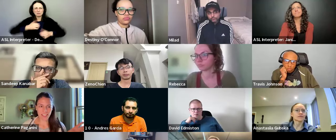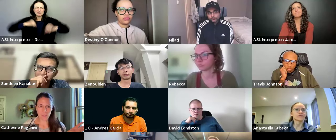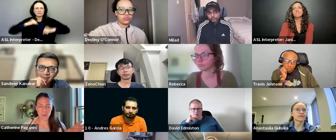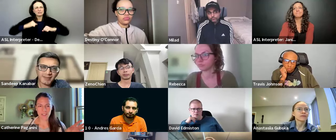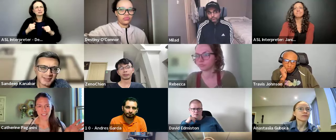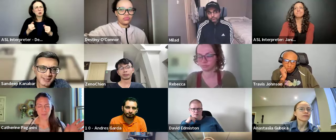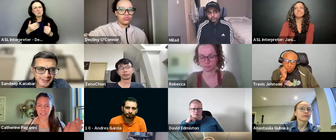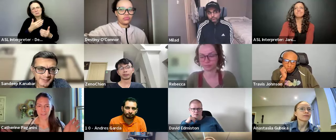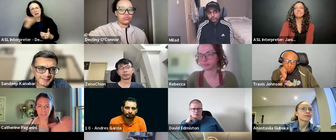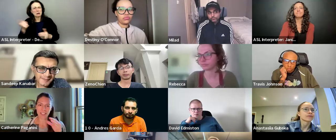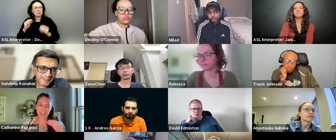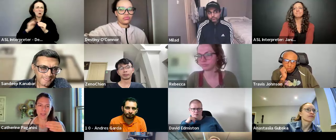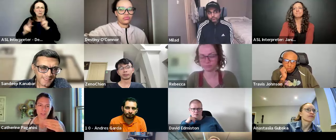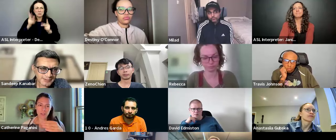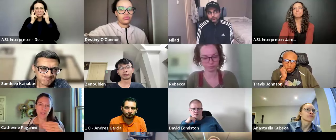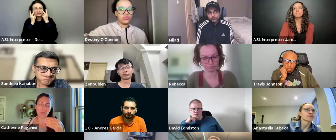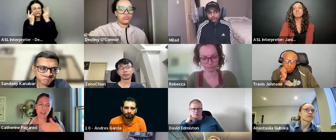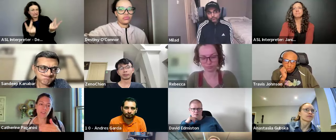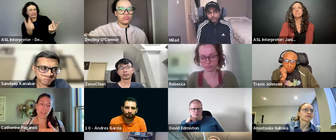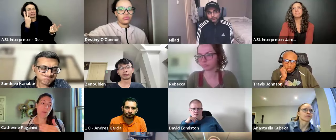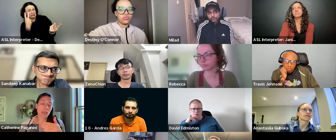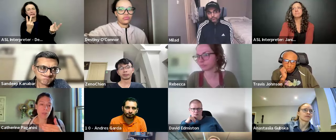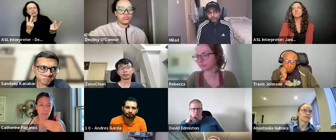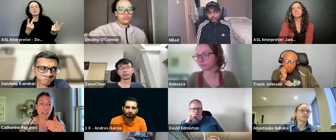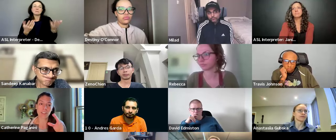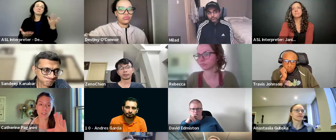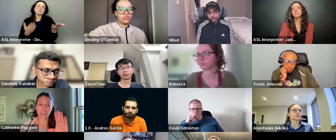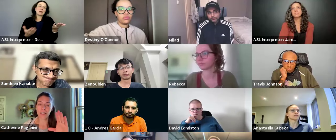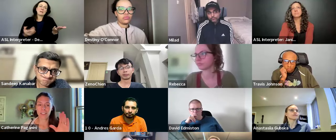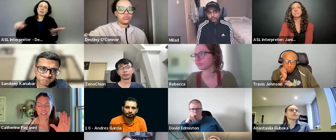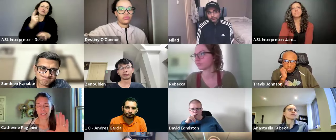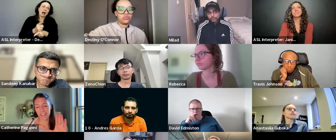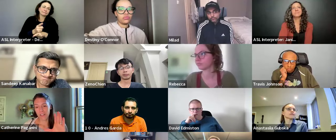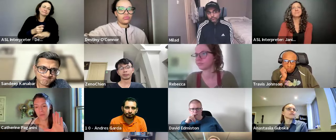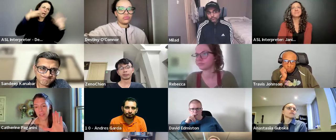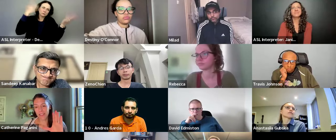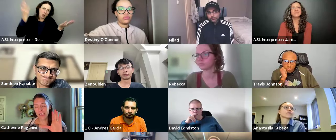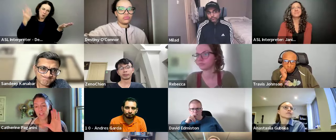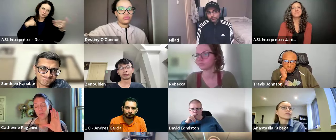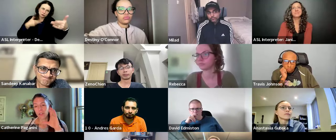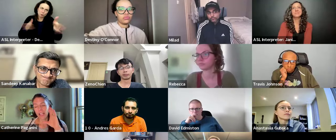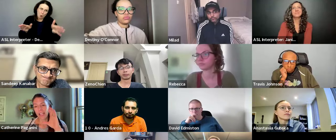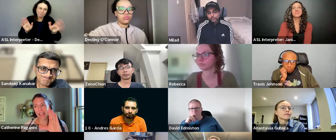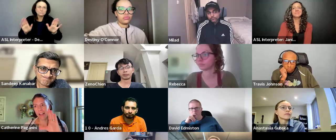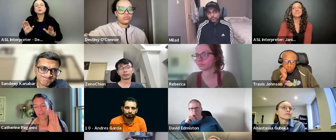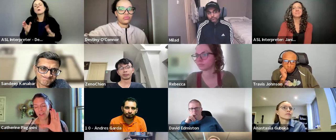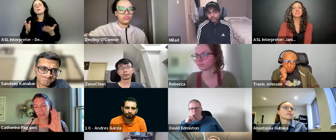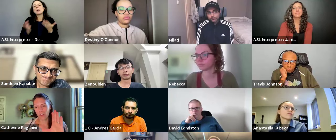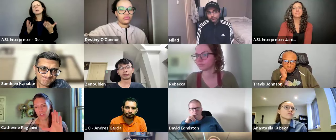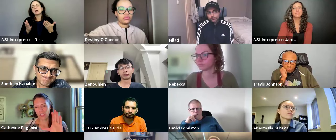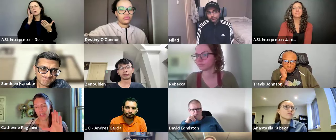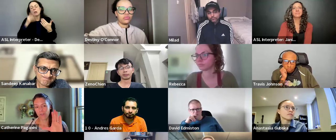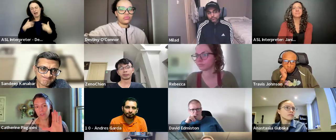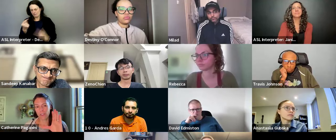people see it. So we'll see, but they feel like it's better to do it one after the other. But maybe they're right, you know. But yeah, so we're gonna have